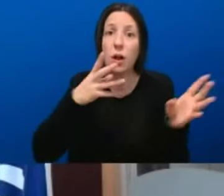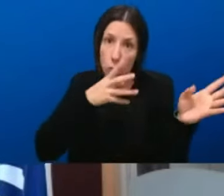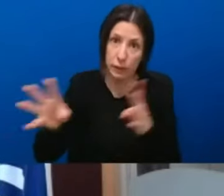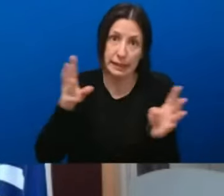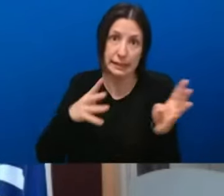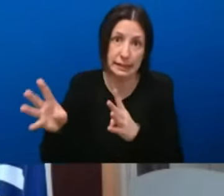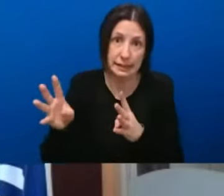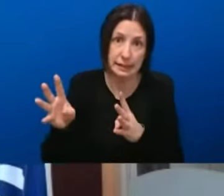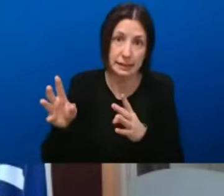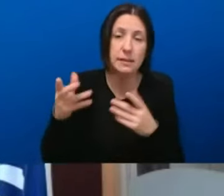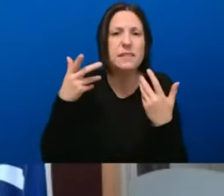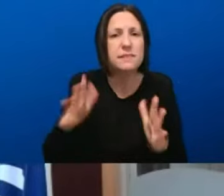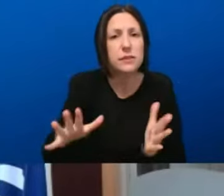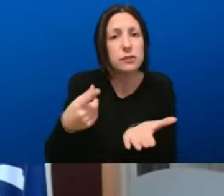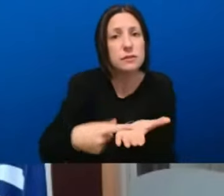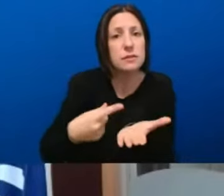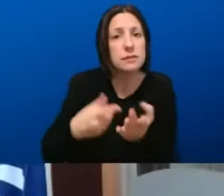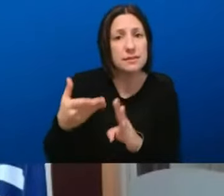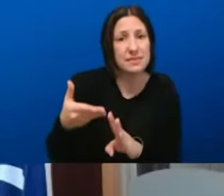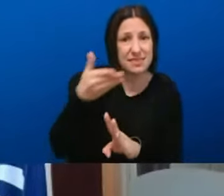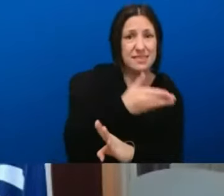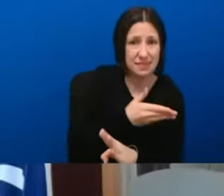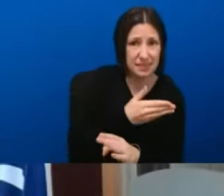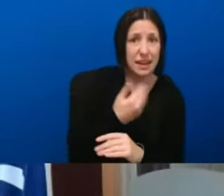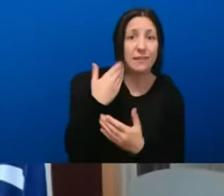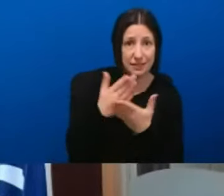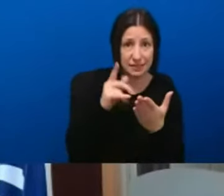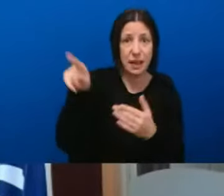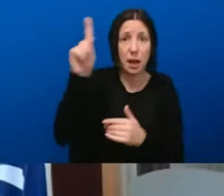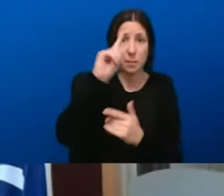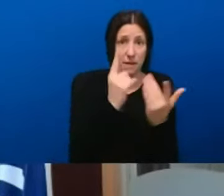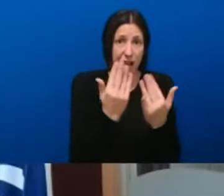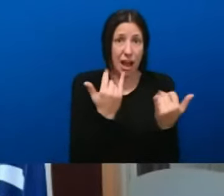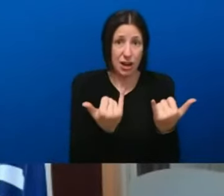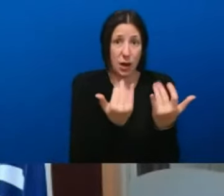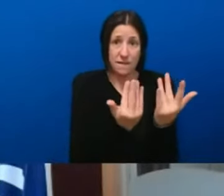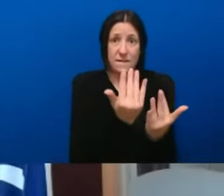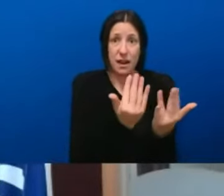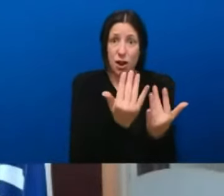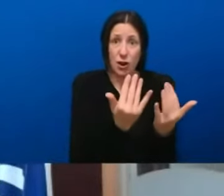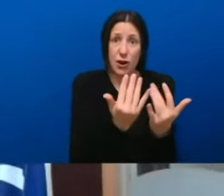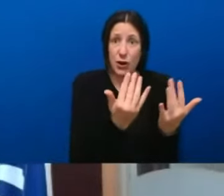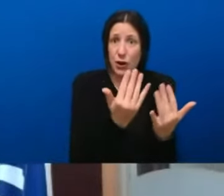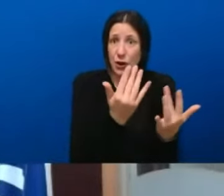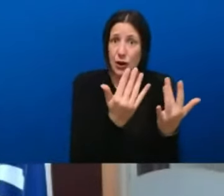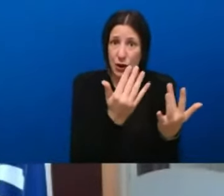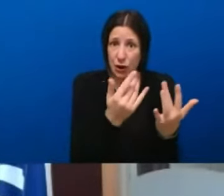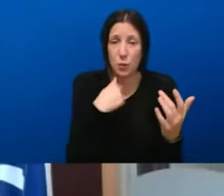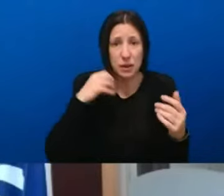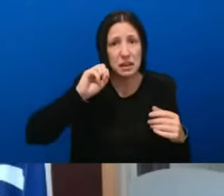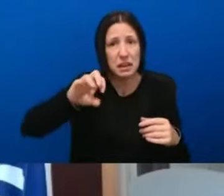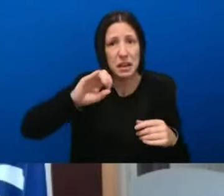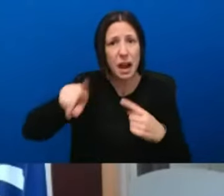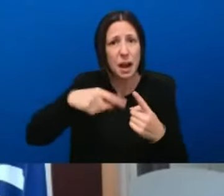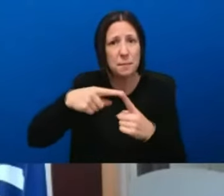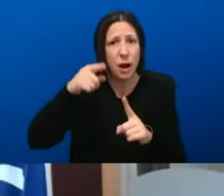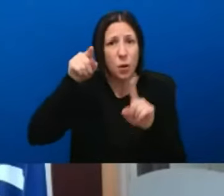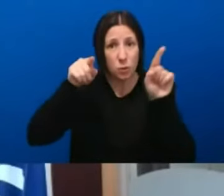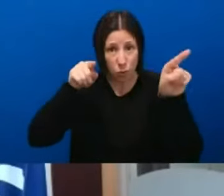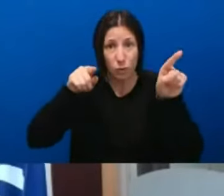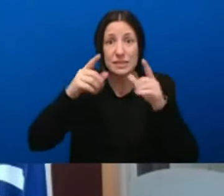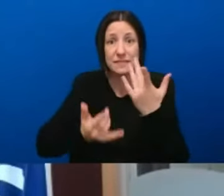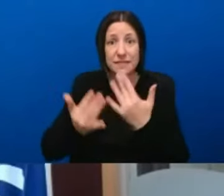is significant winds. And as we talked about at the last briefing, there are some fires on the landscape up there that we were talking about on these